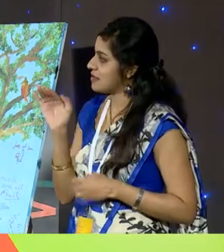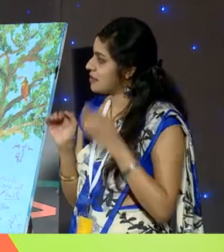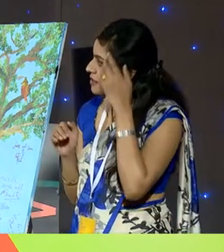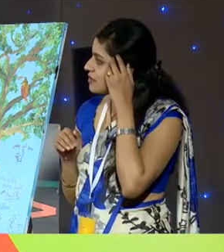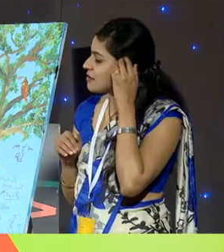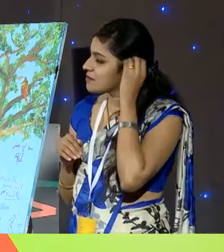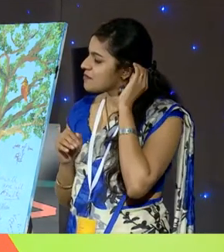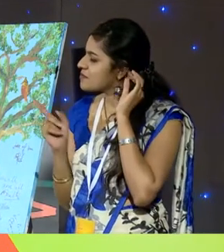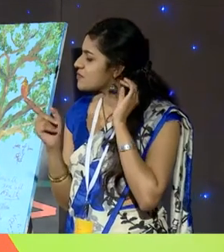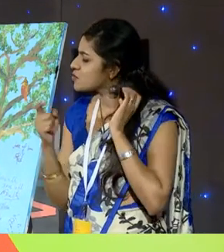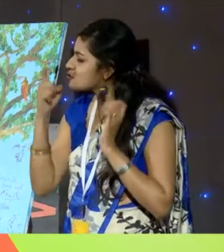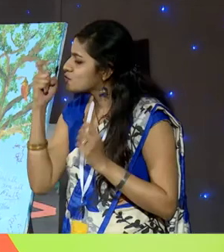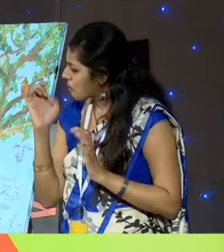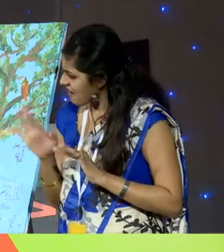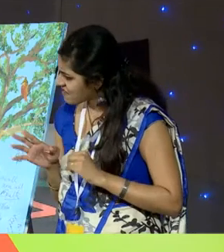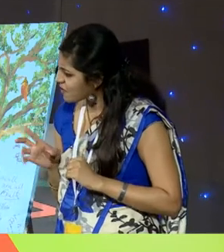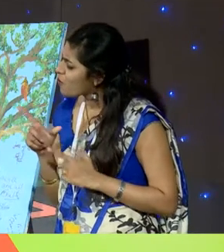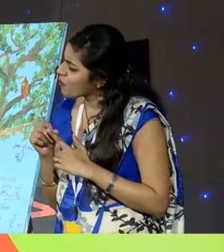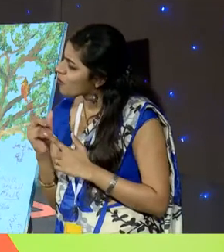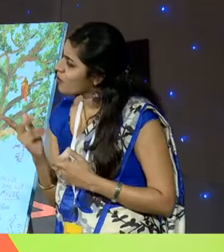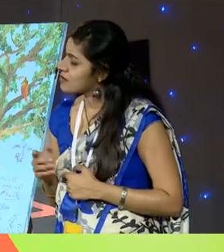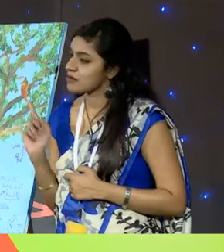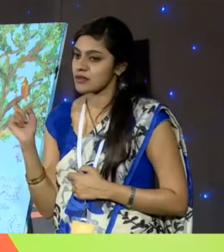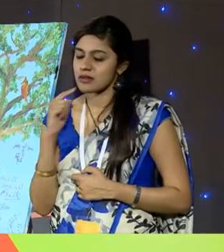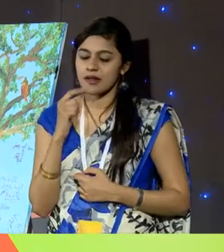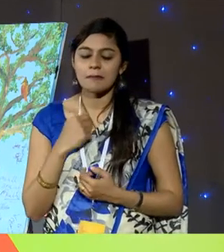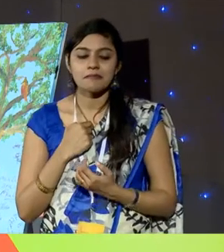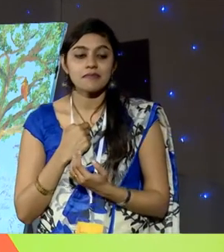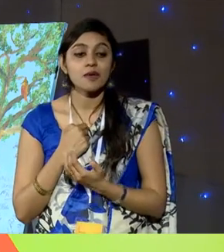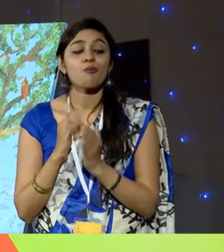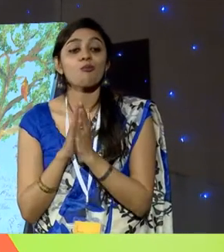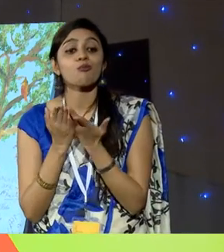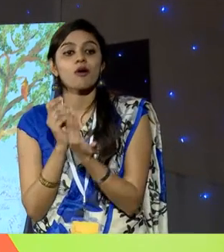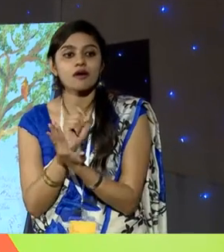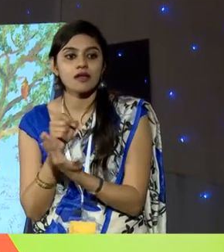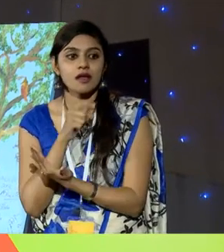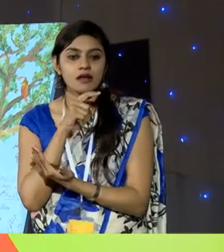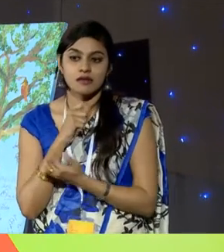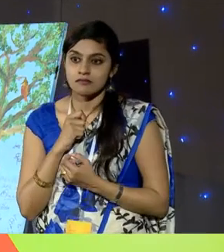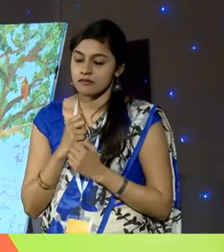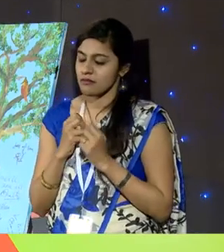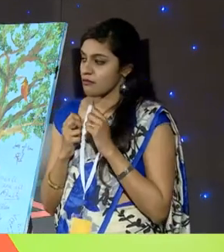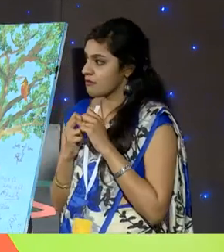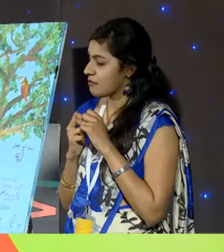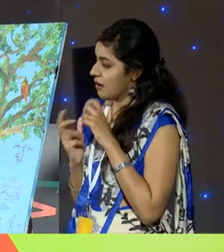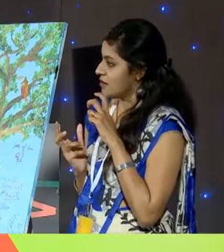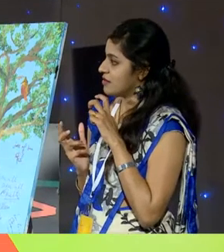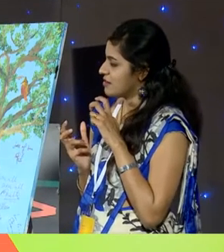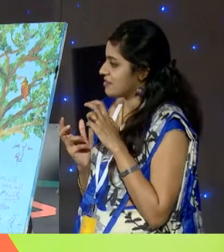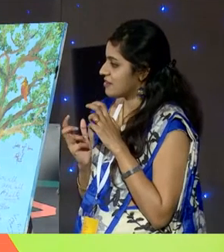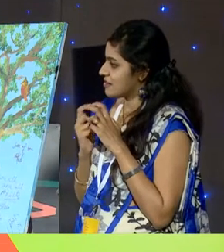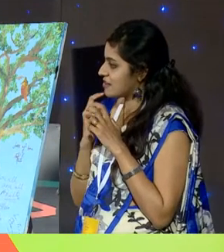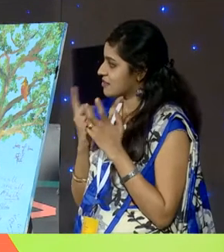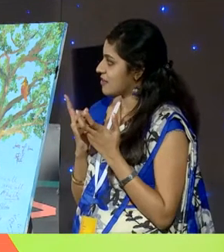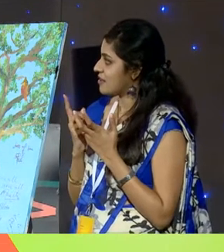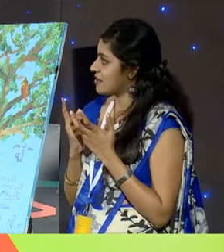for a living? And I told him that I'm a writer. And I think he was stunned, he was shocked. And then he was quiet for